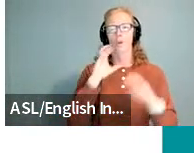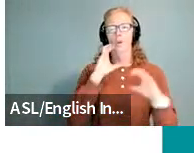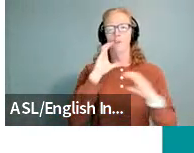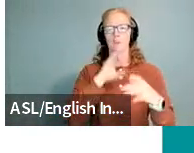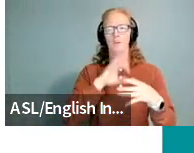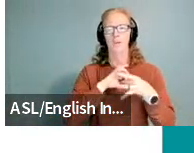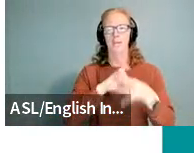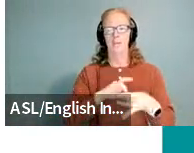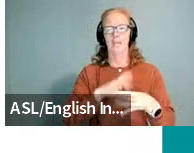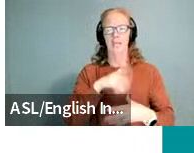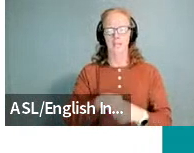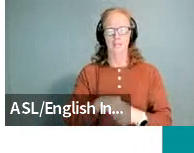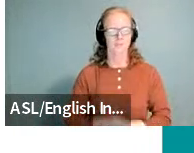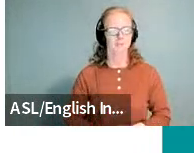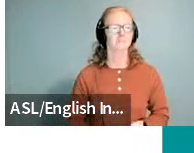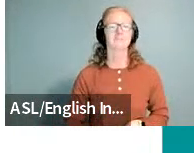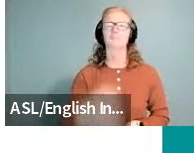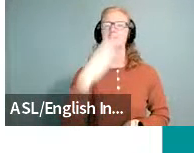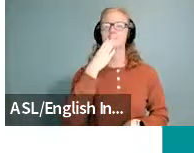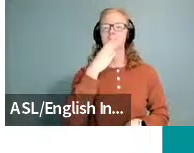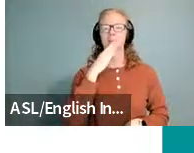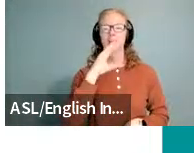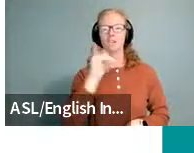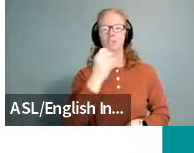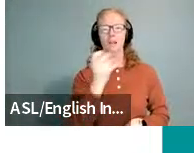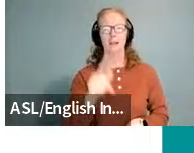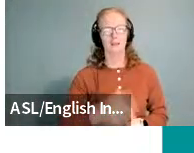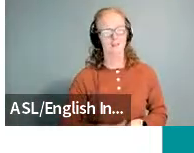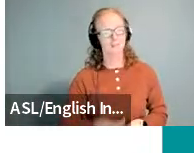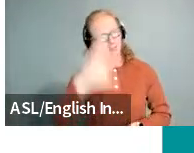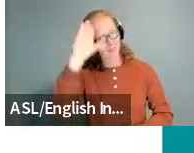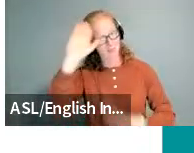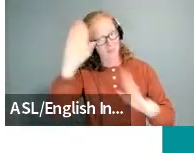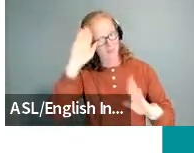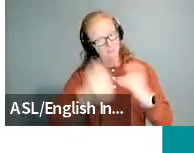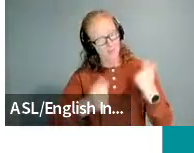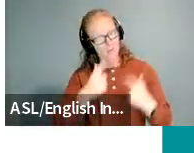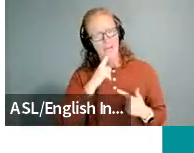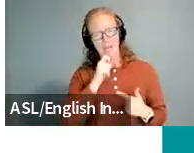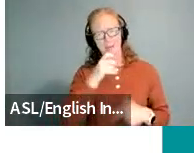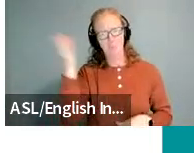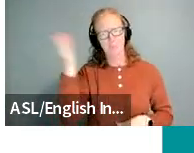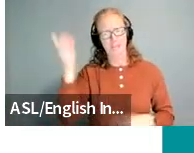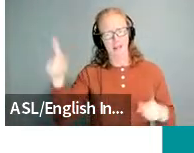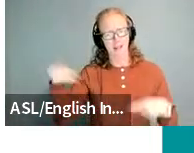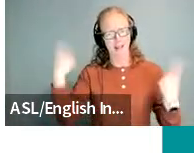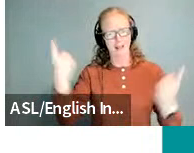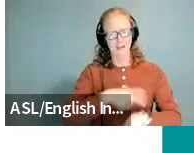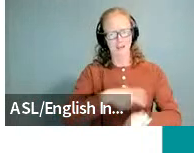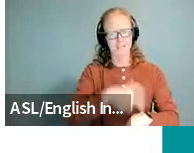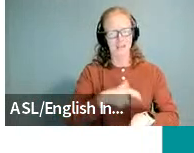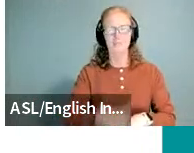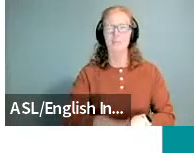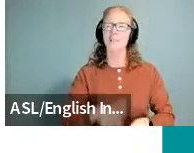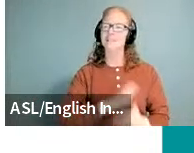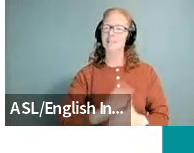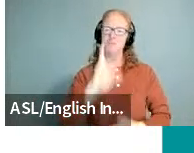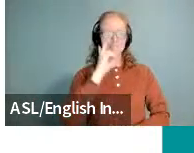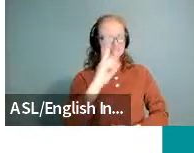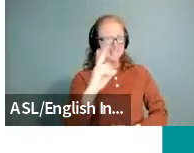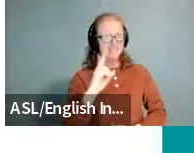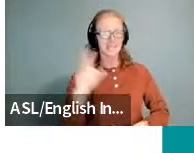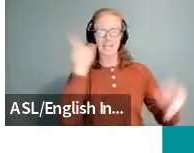you, Johnell. So hello, everyone. It's been a while since I presented in front of you, but it is nice to see and hear all of you